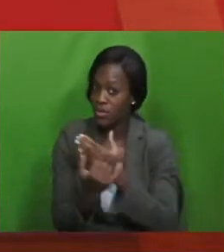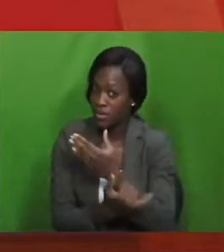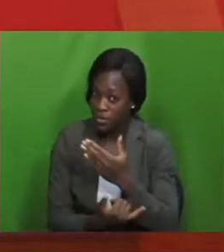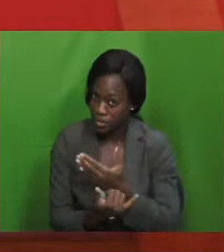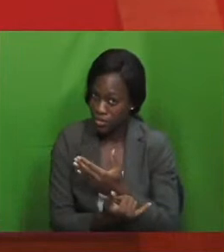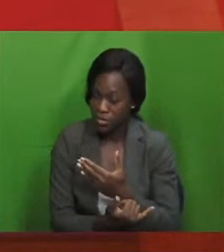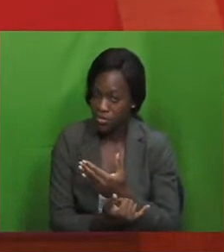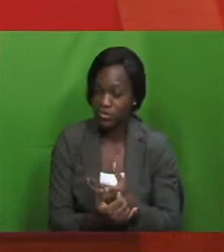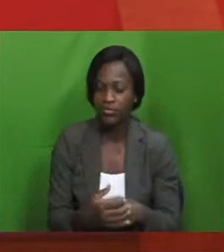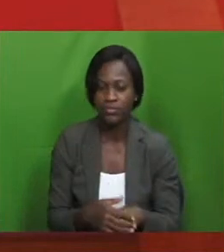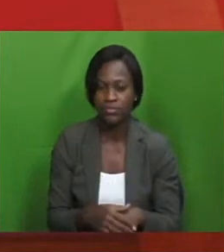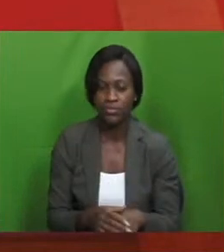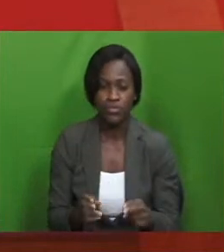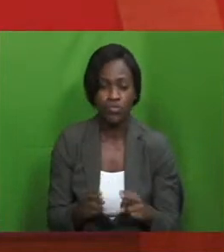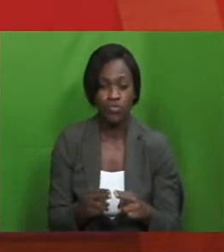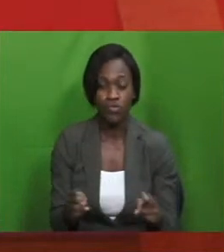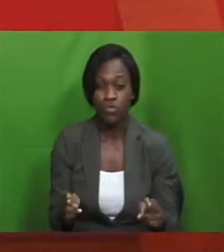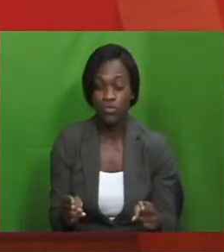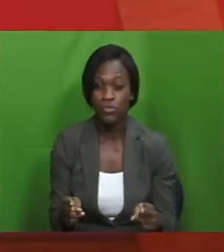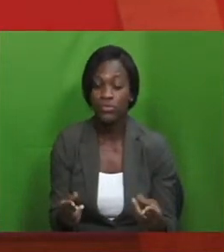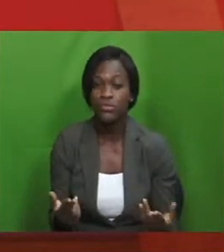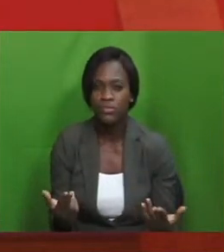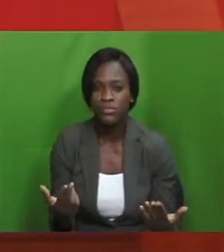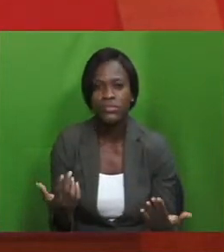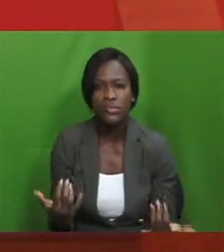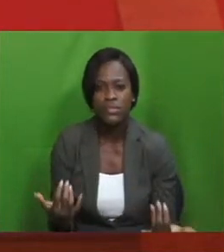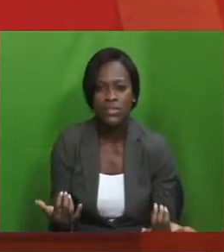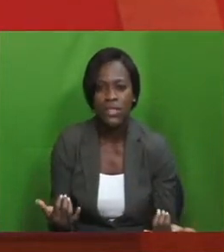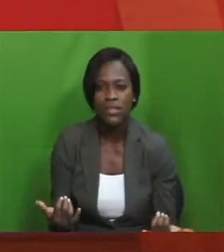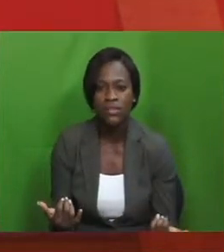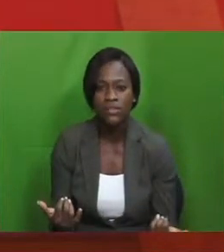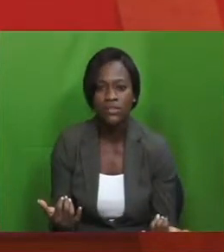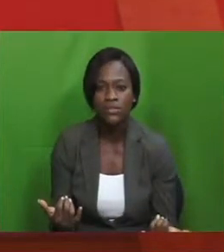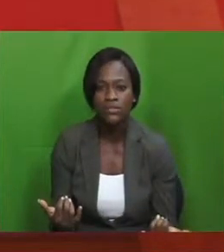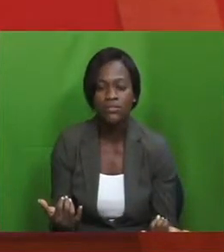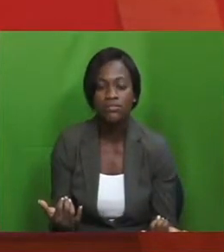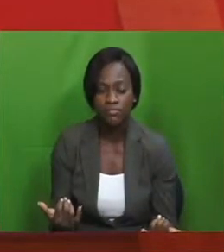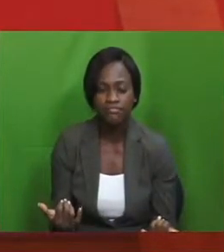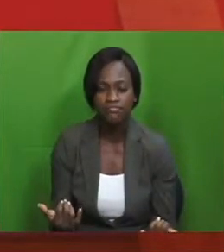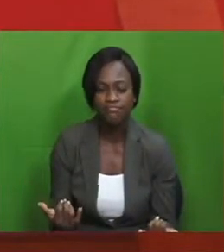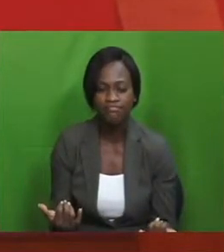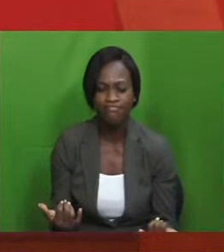And so with much ado, I should say without much ado,